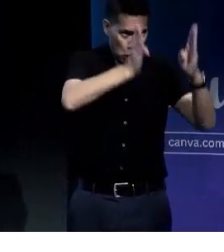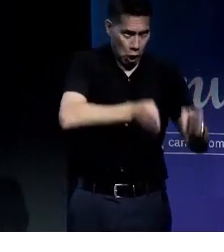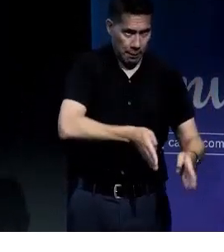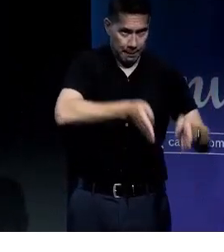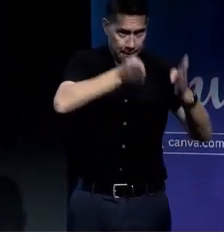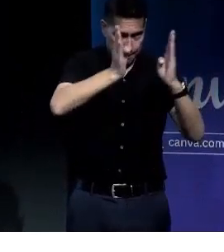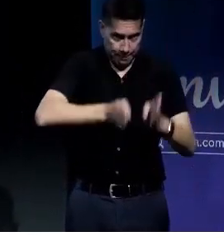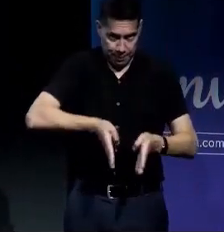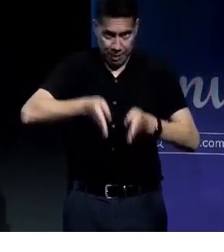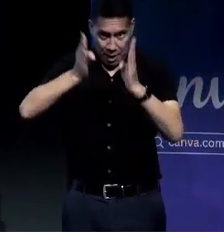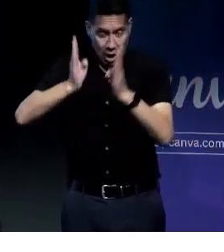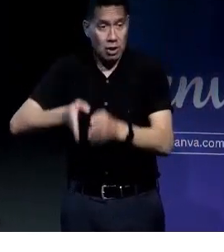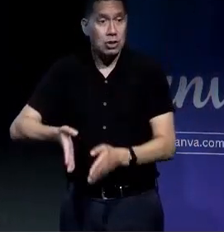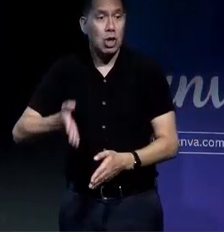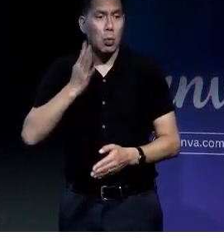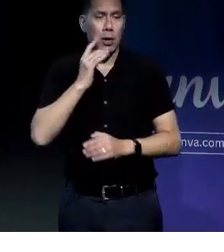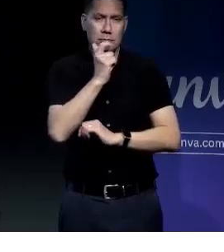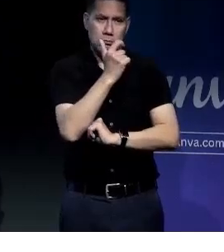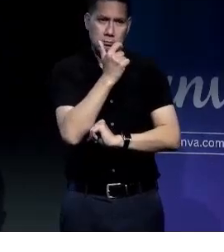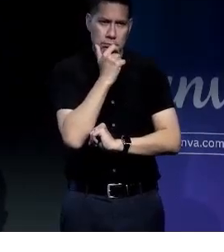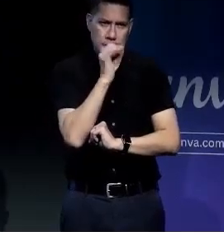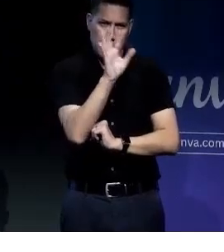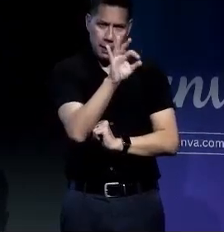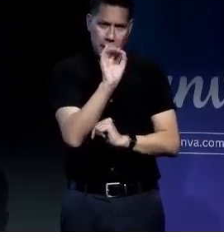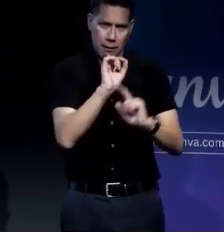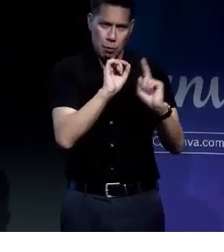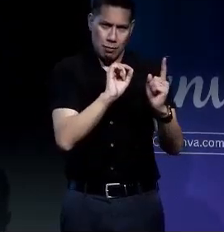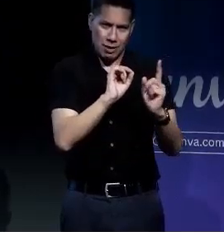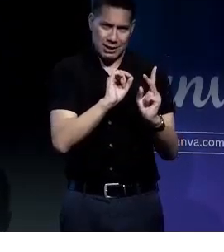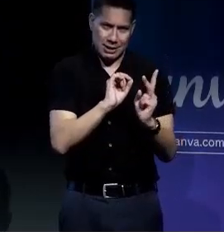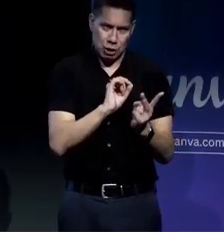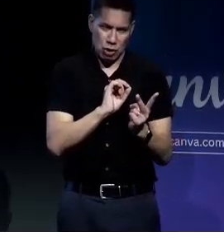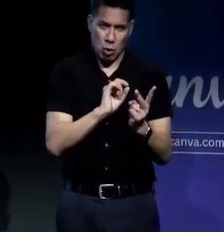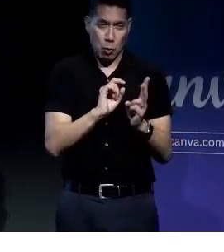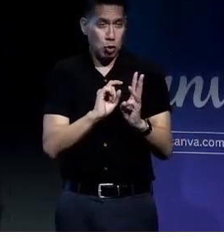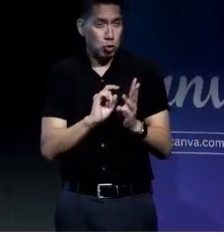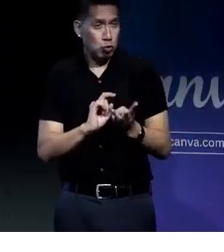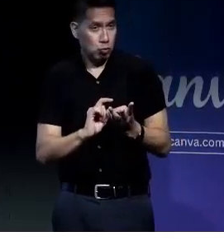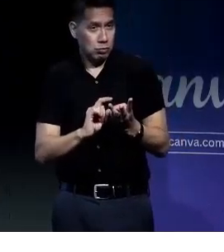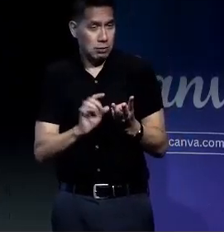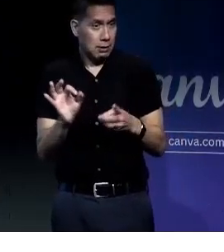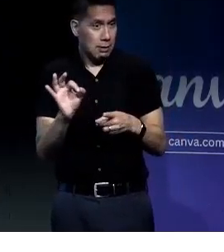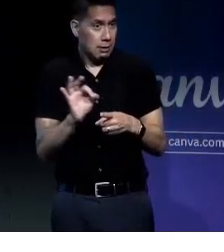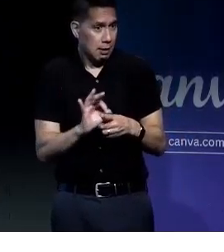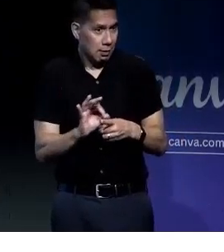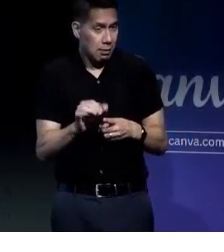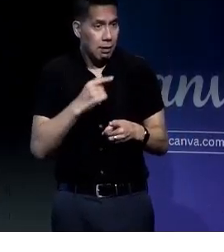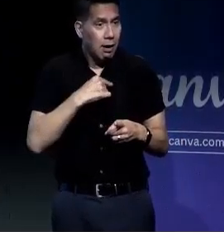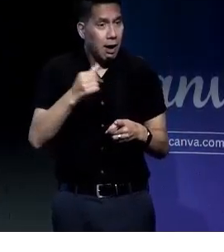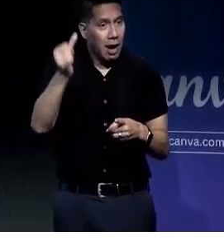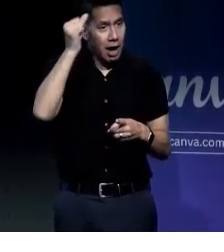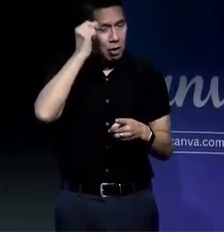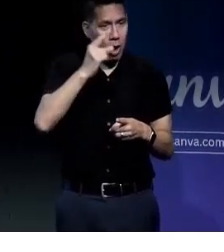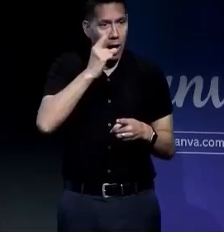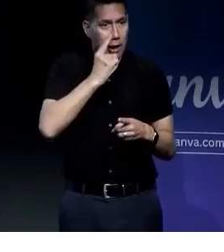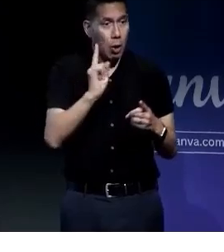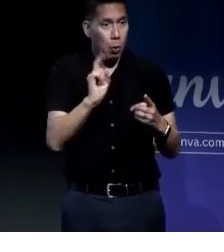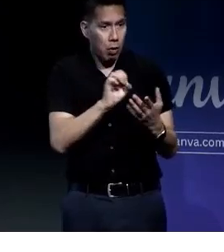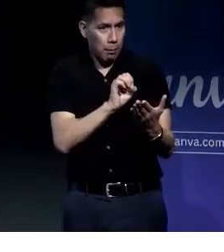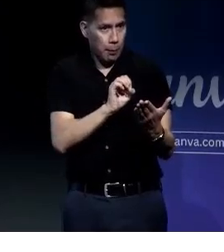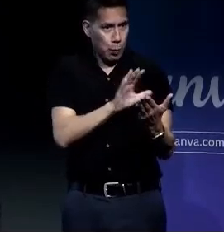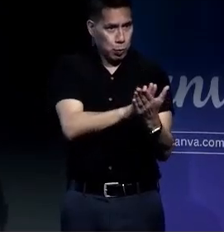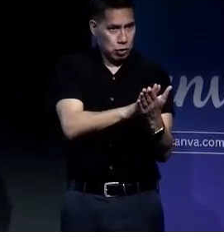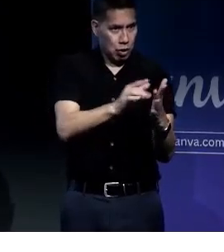So when I choose like a primary, a secondary, and potentially a tertiary colour, I know that I can apply these to an